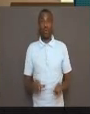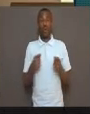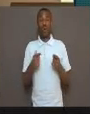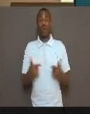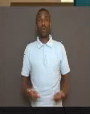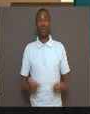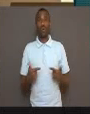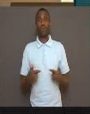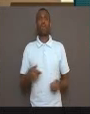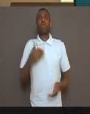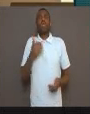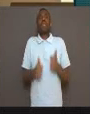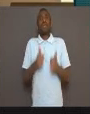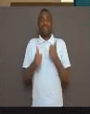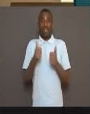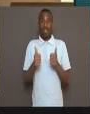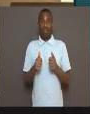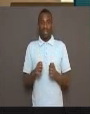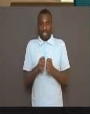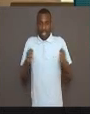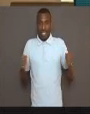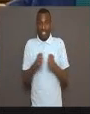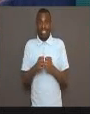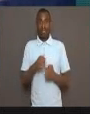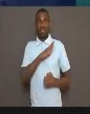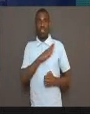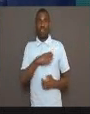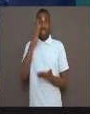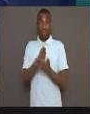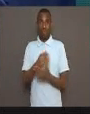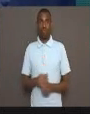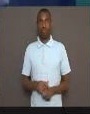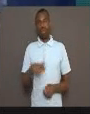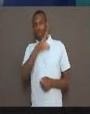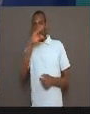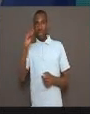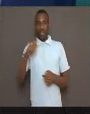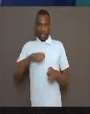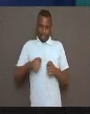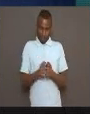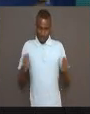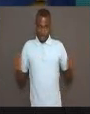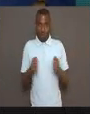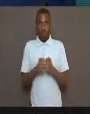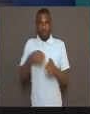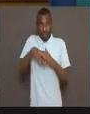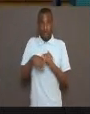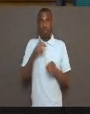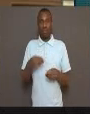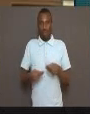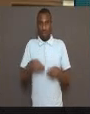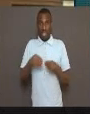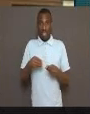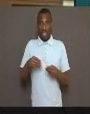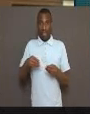which the elastic behavior ceases, and the spring enters the plastic region.